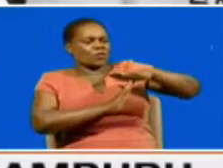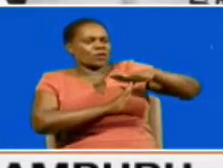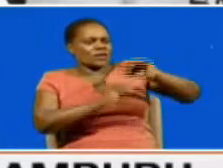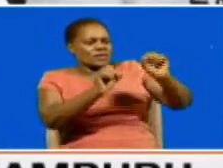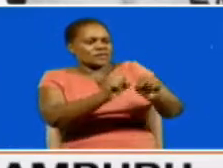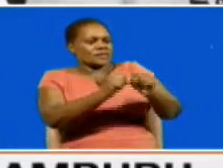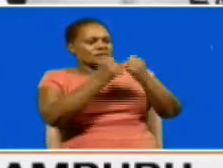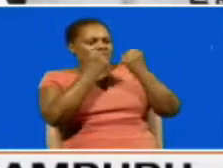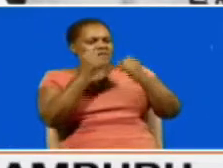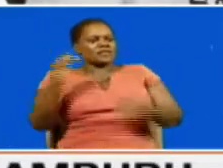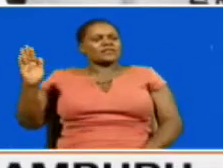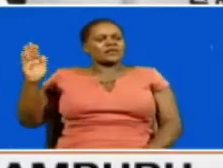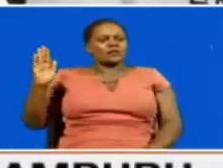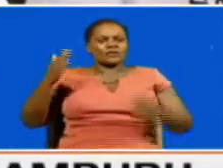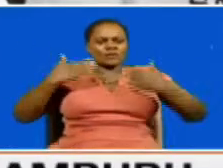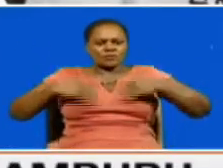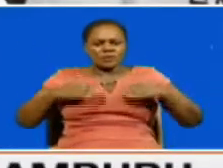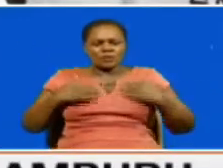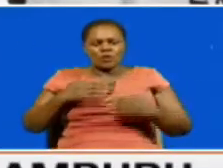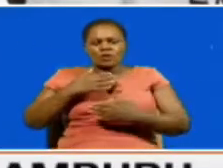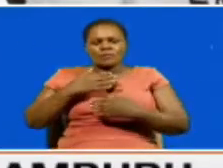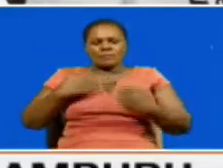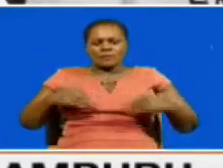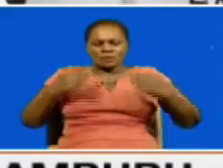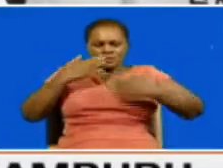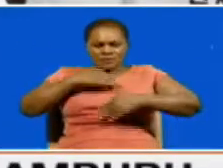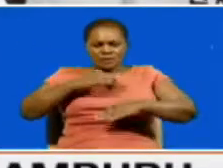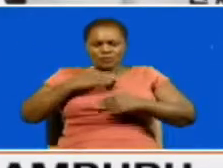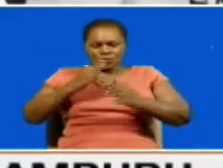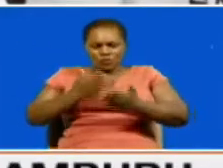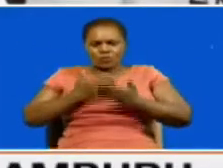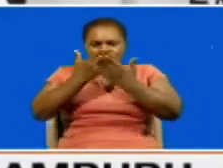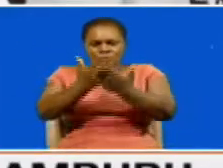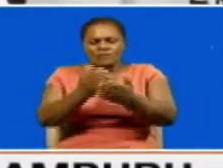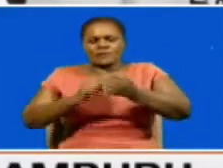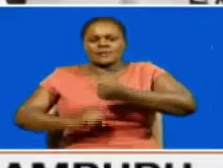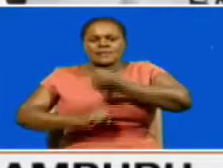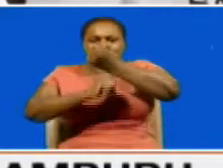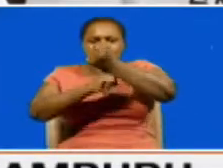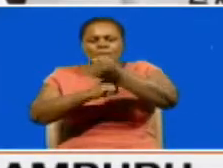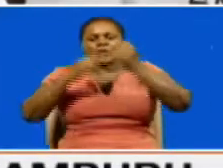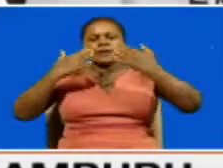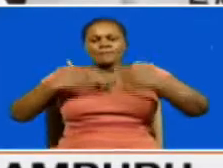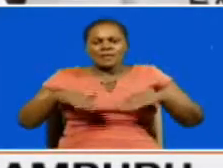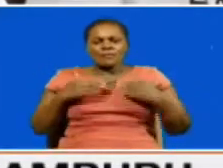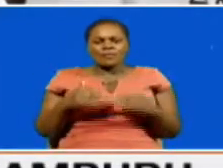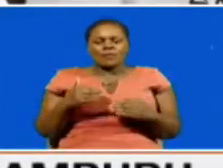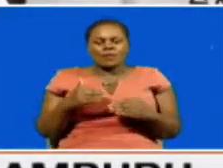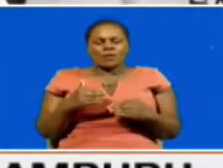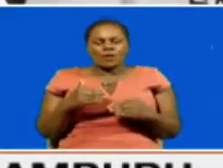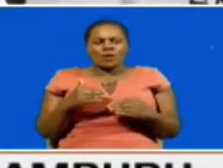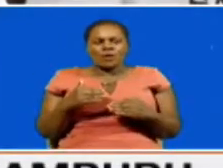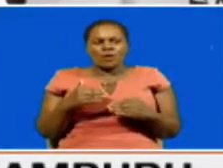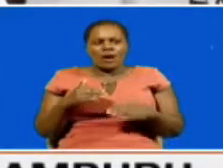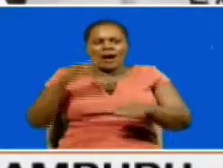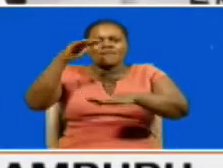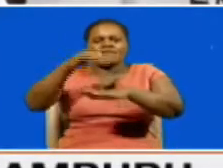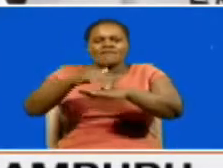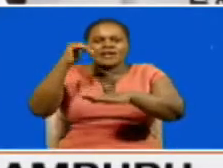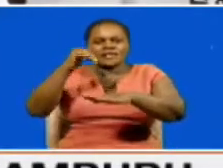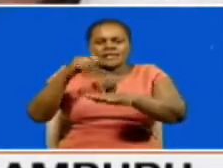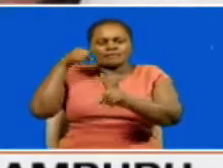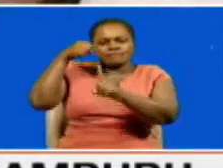safety and the security of the people in Samburu and to provide support to those who have been affected